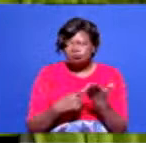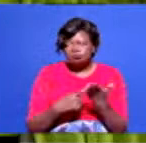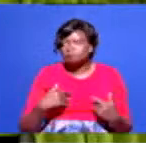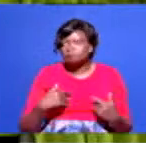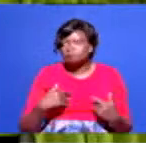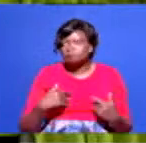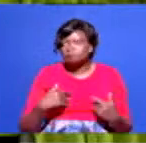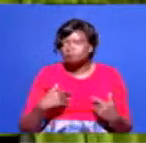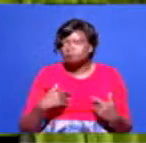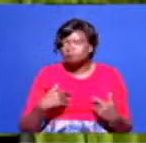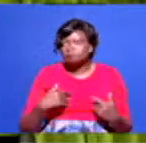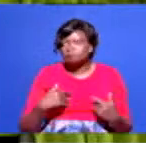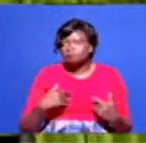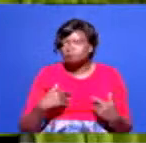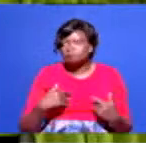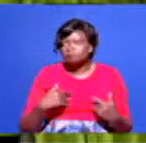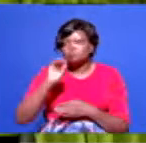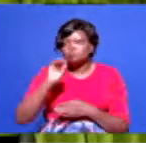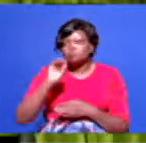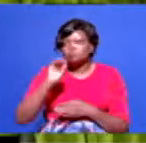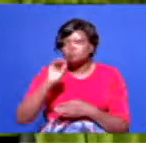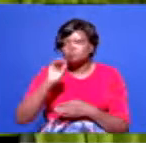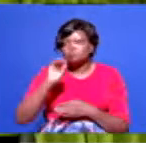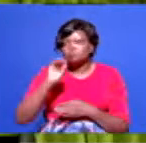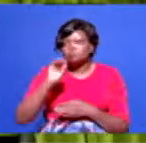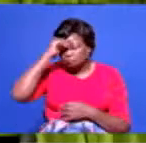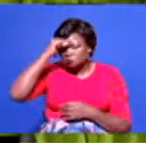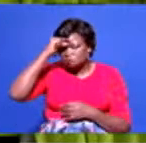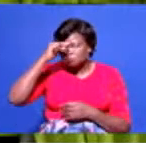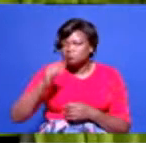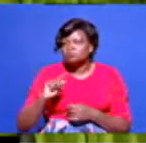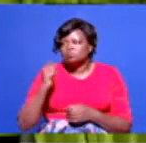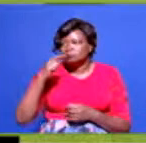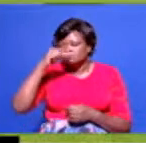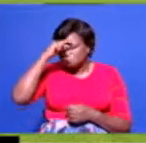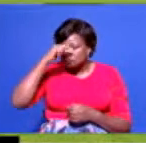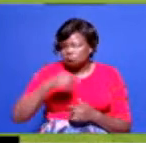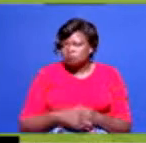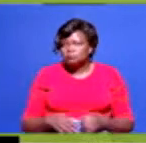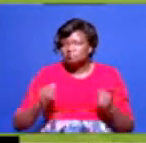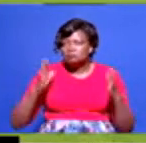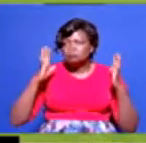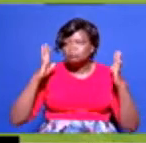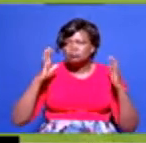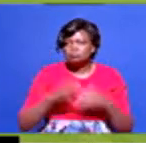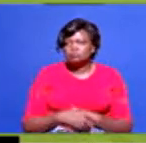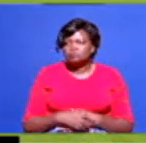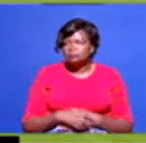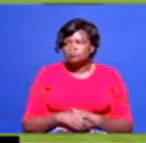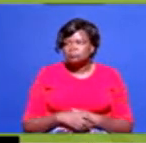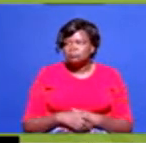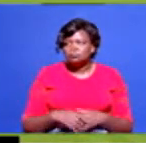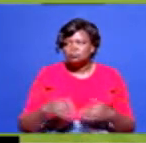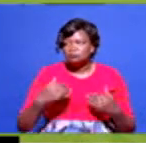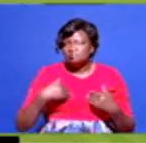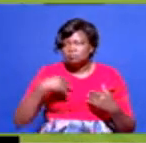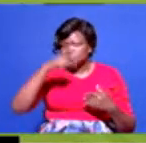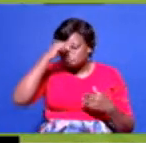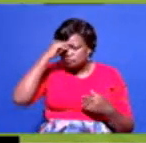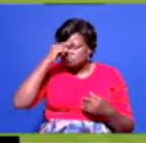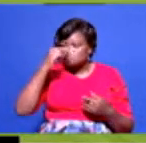Negotiated that we shall you have a government coming